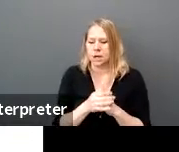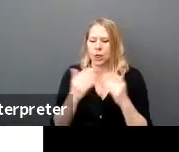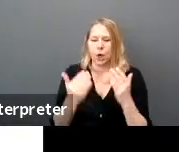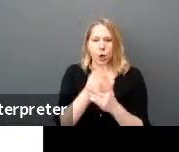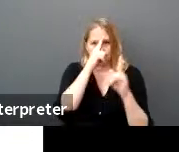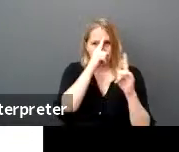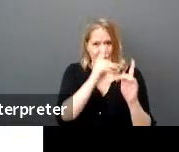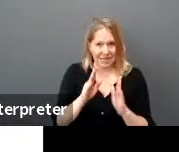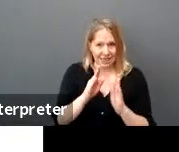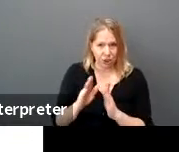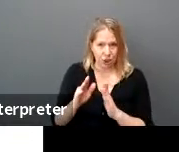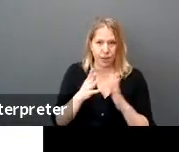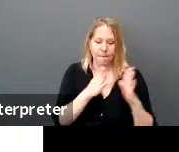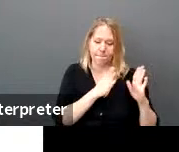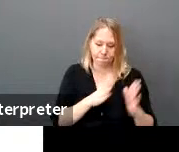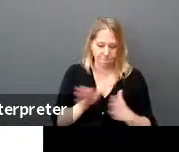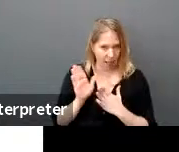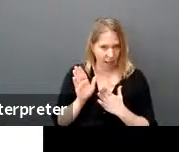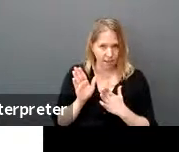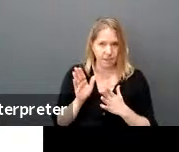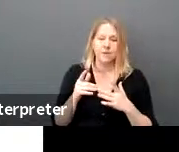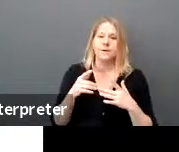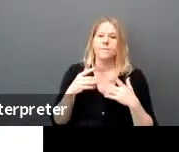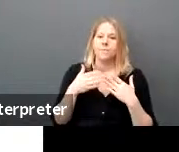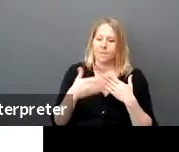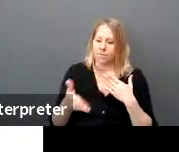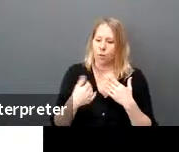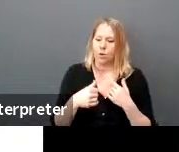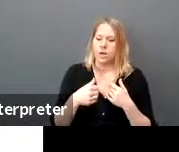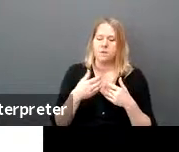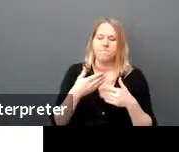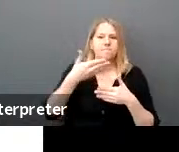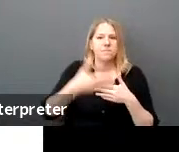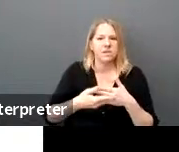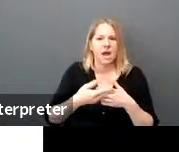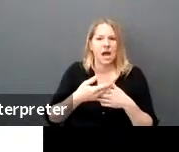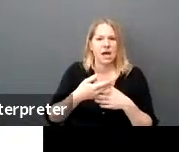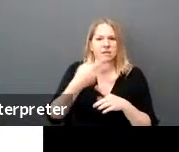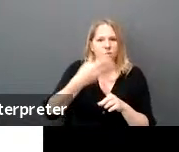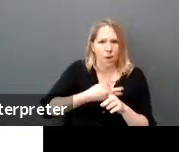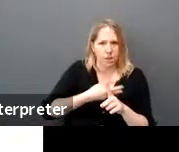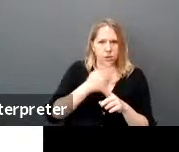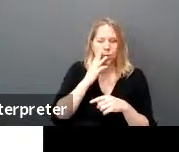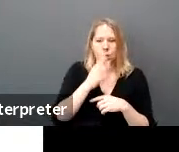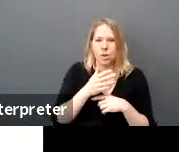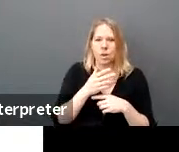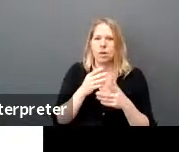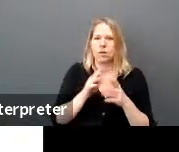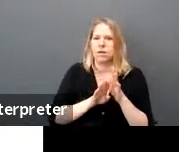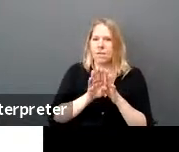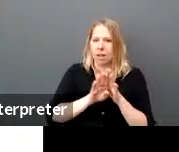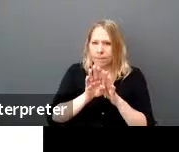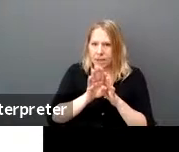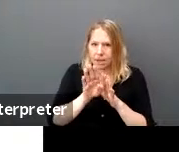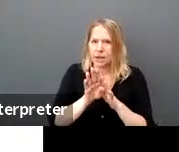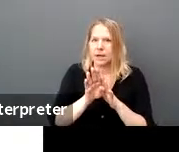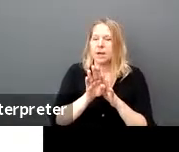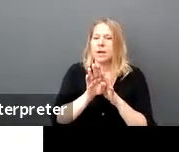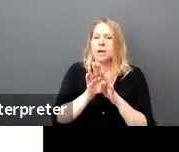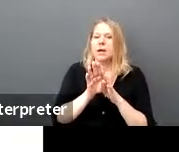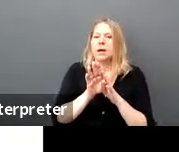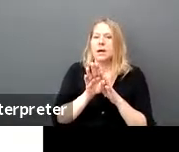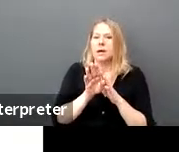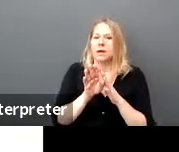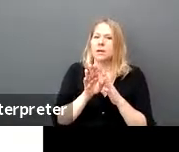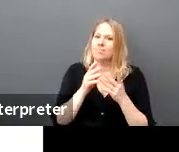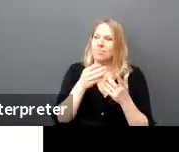new strategic plan coming forward in the next few months for approval, we will be developing, as we will be on our